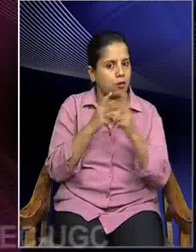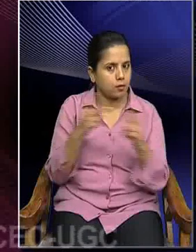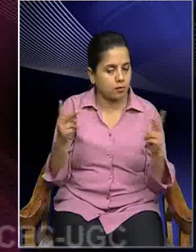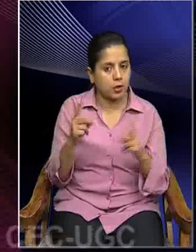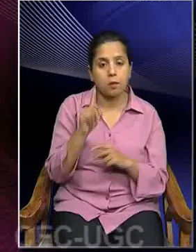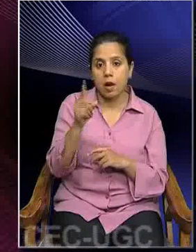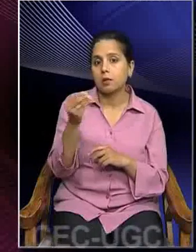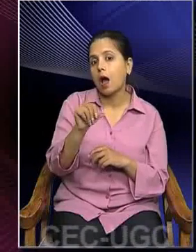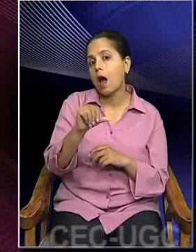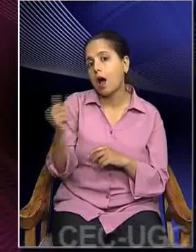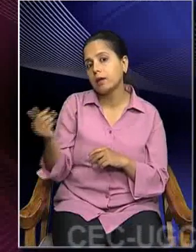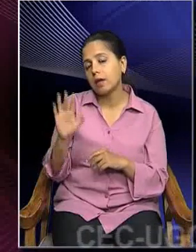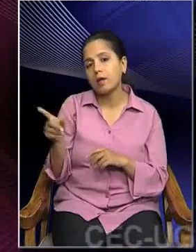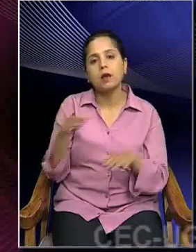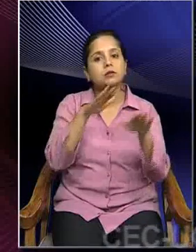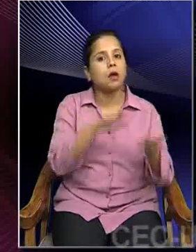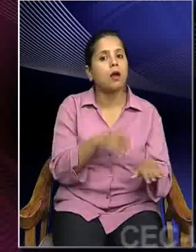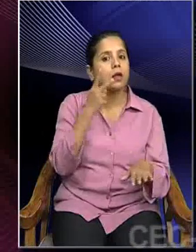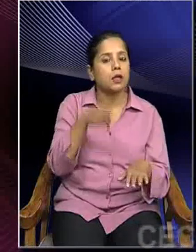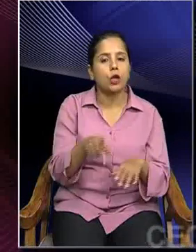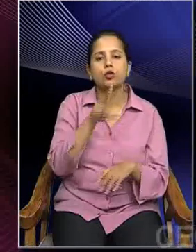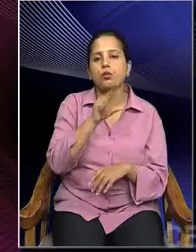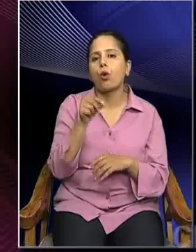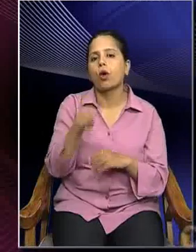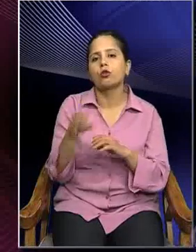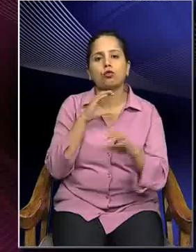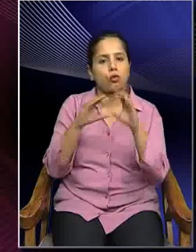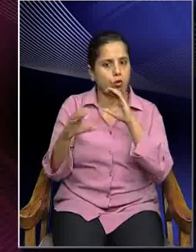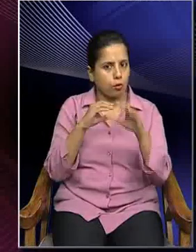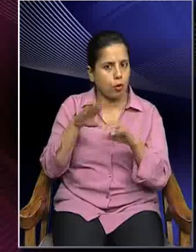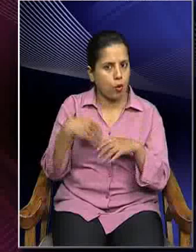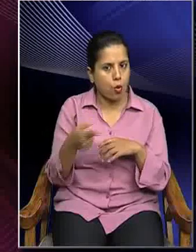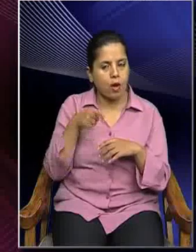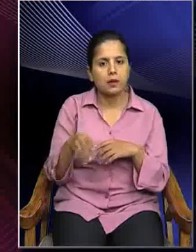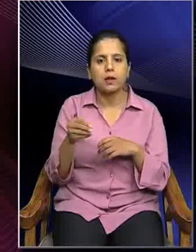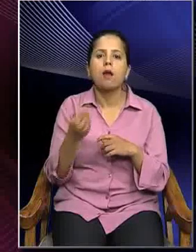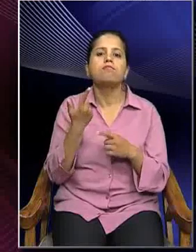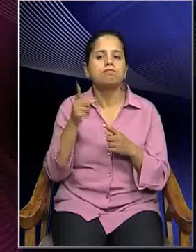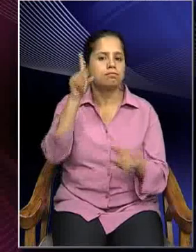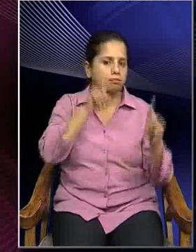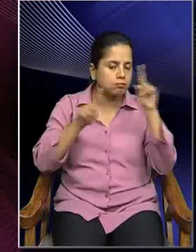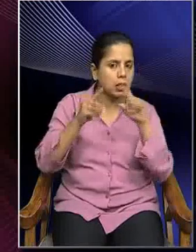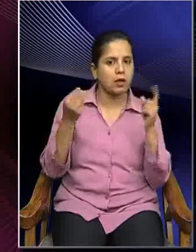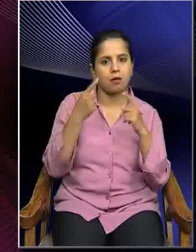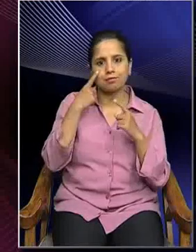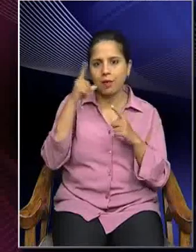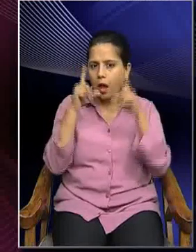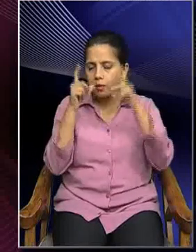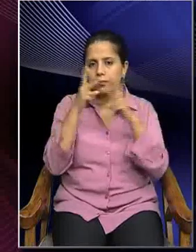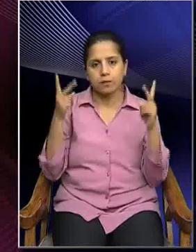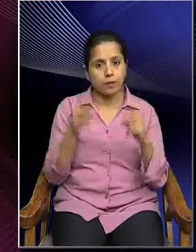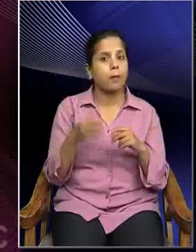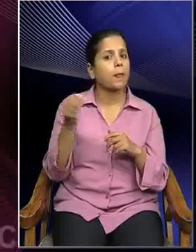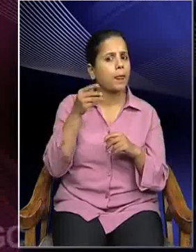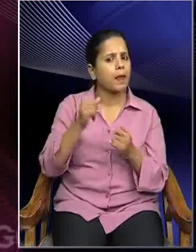while other rely on spoken communication and non-verbal action. Societies